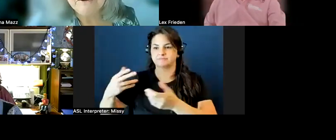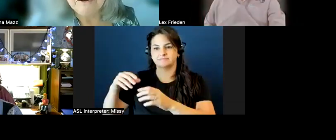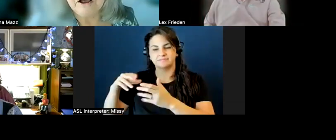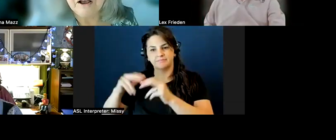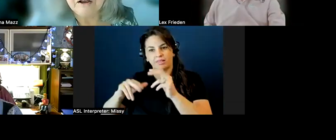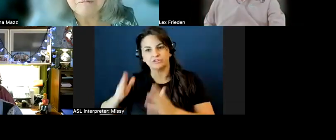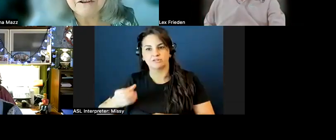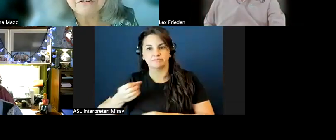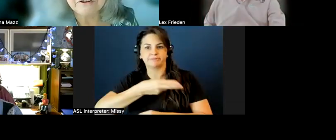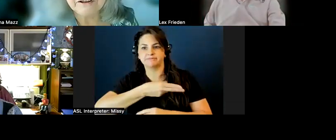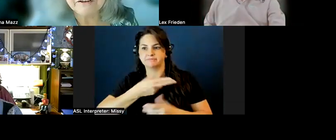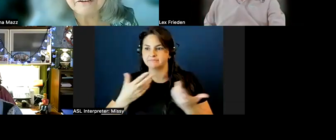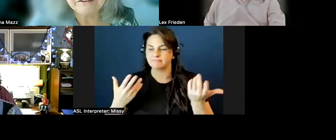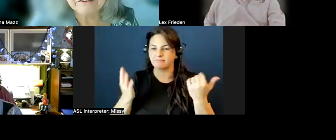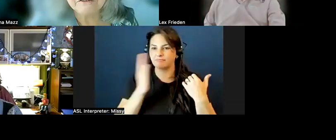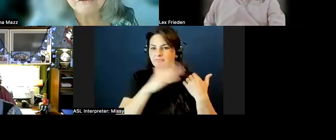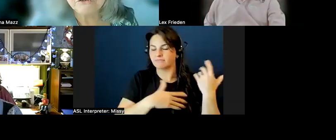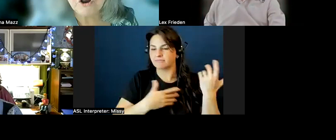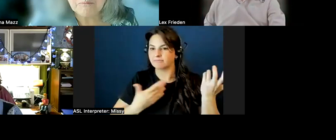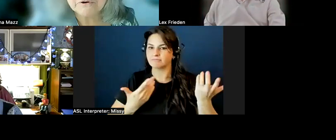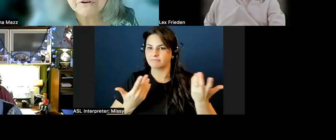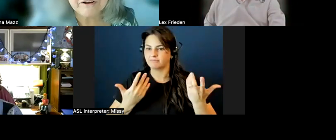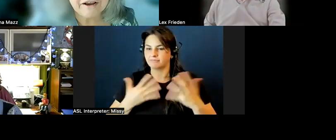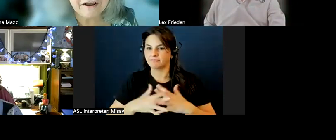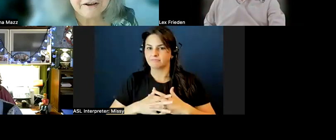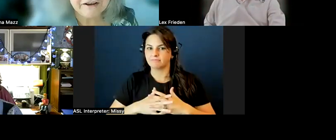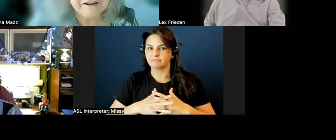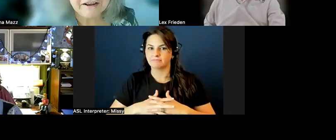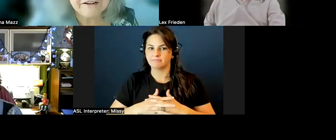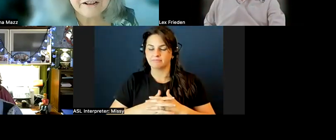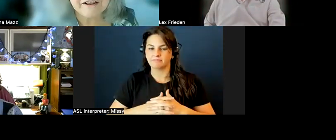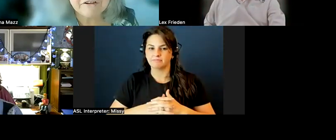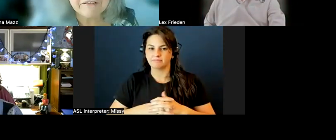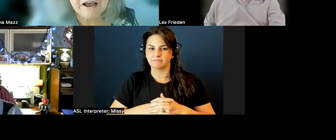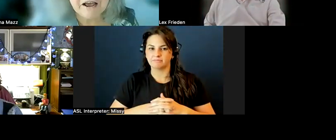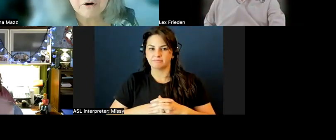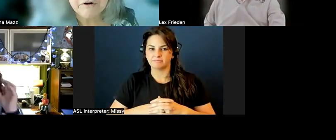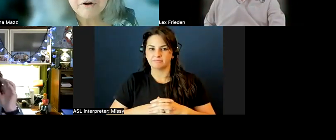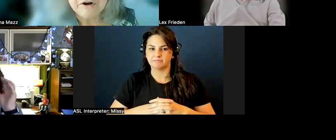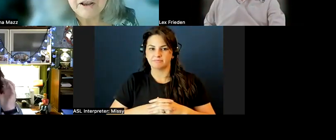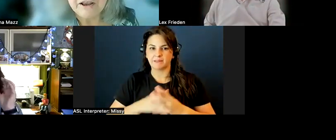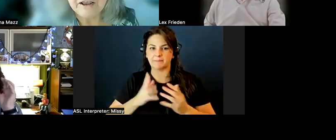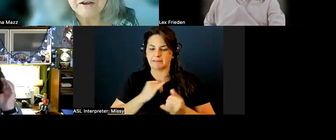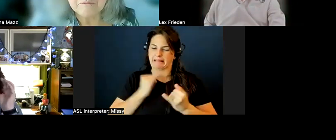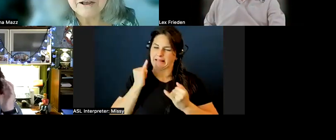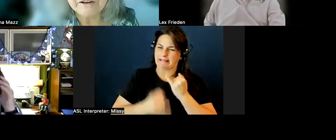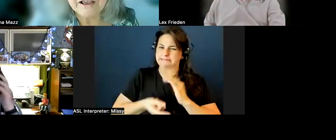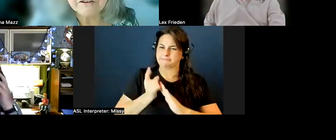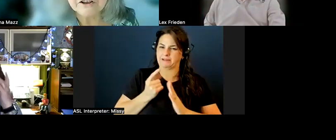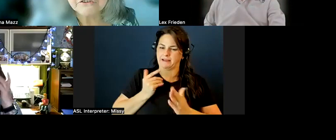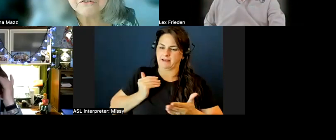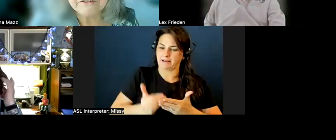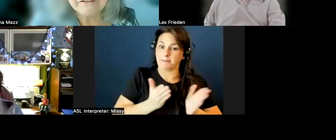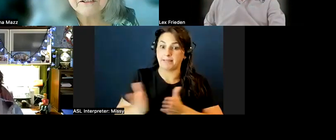you know, basically chopped in the 11th hour.